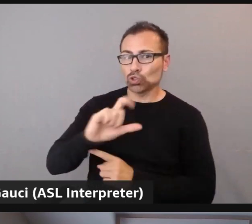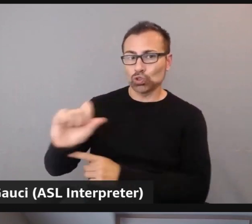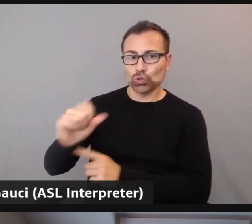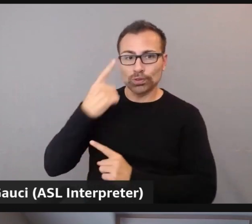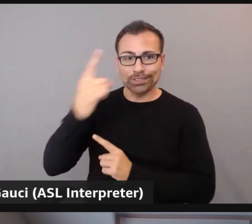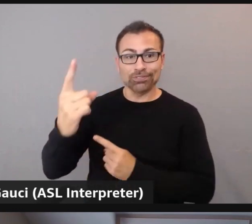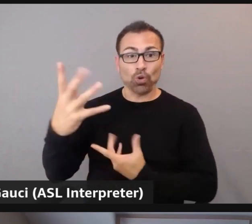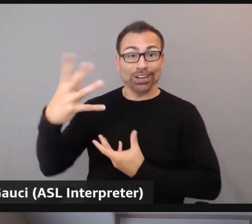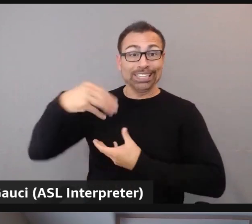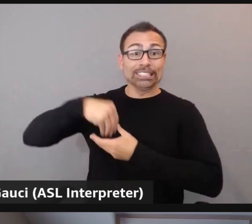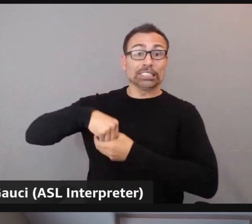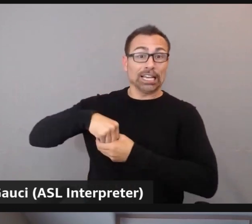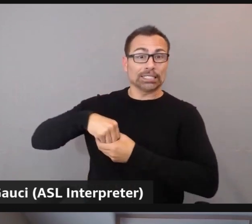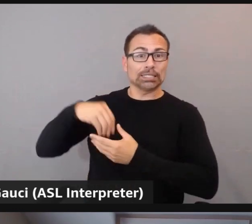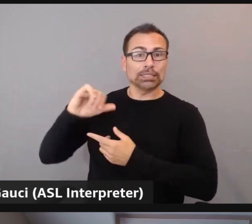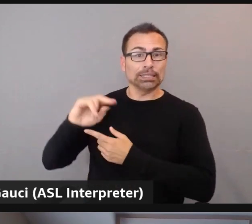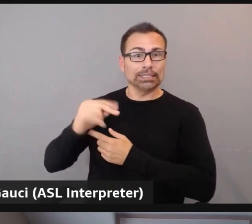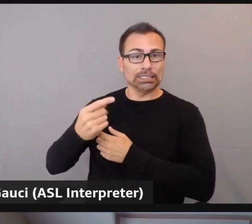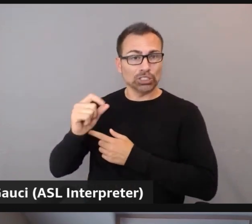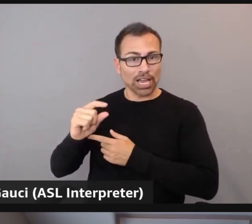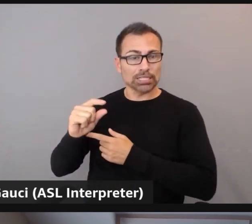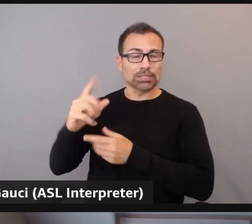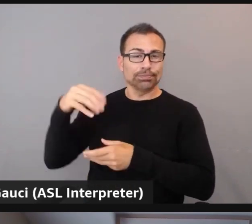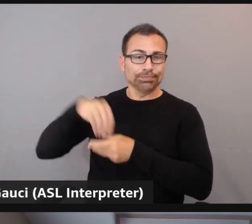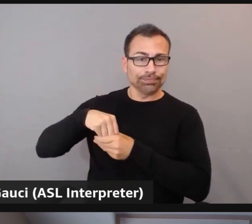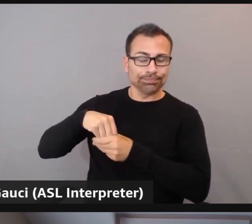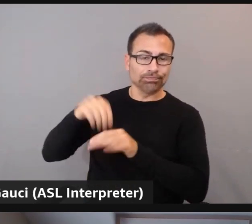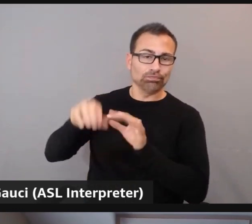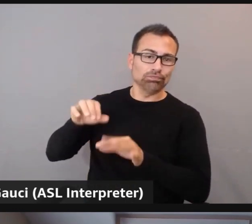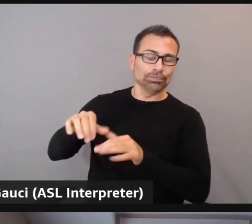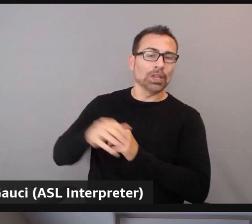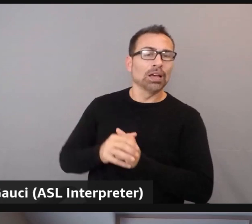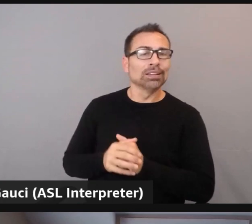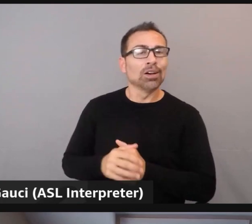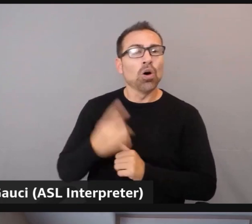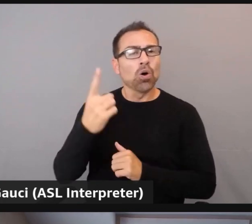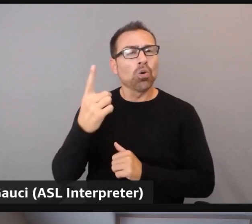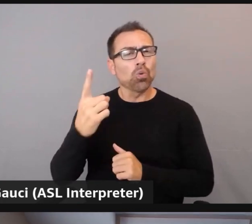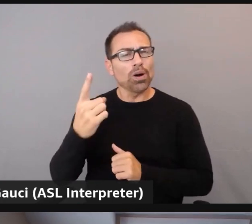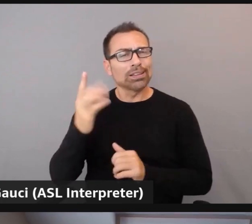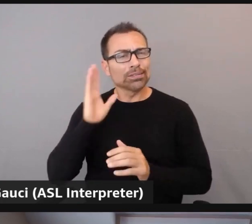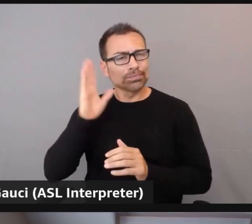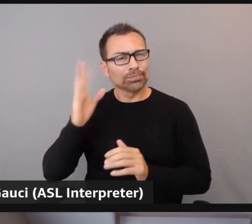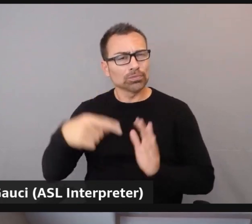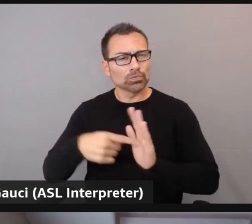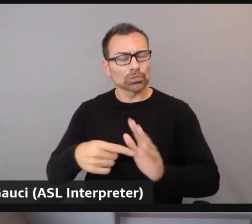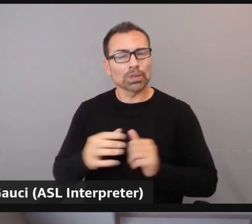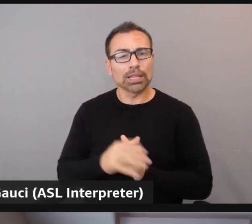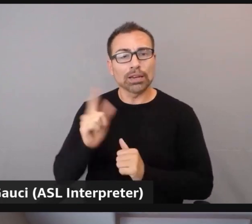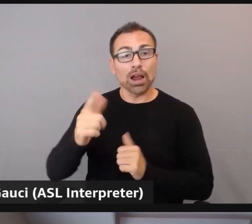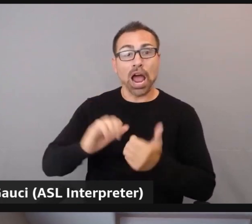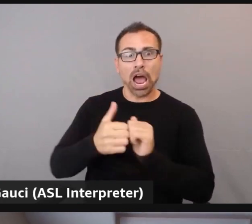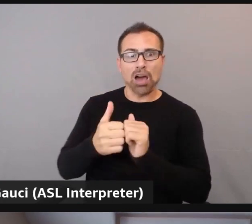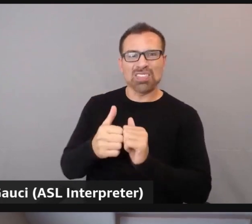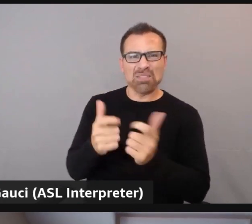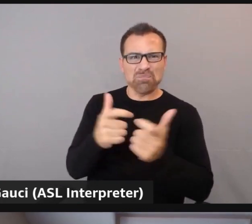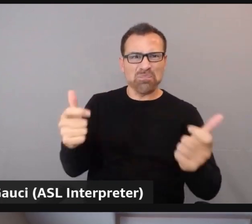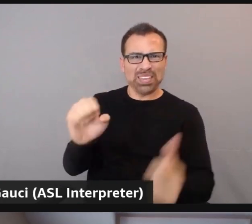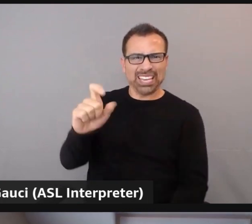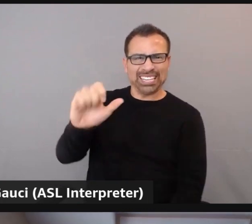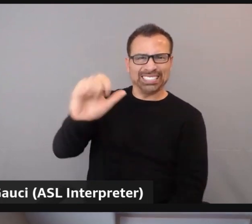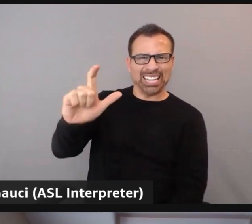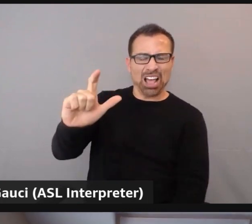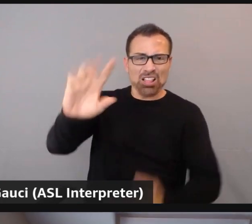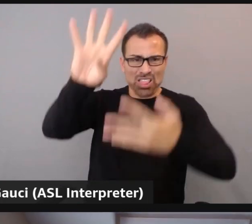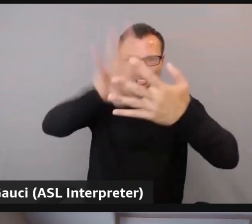the examples a customer will give later is how you take that really big Excel spreadsheet and try to ingest it into the system